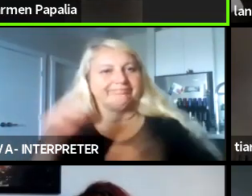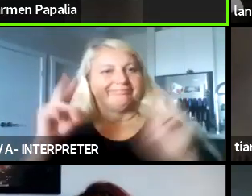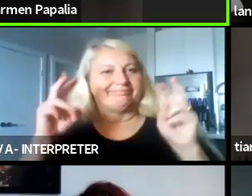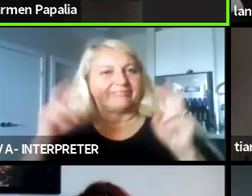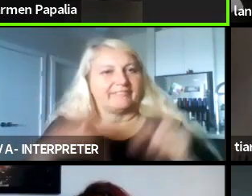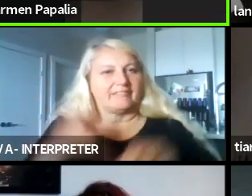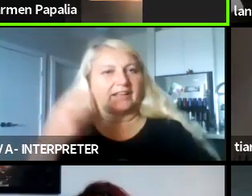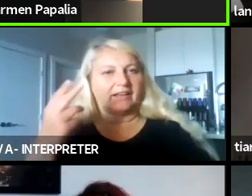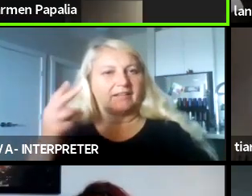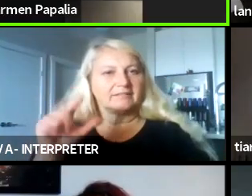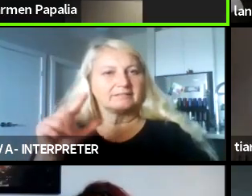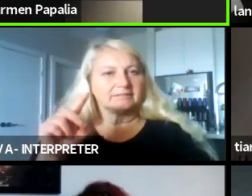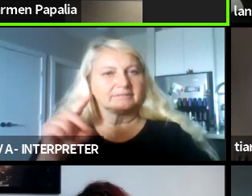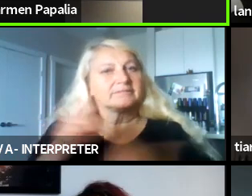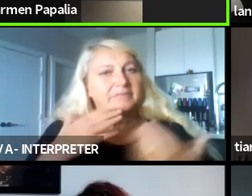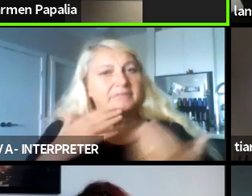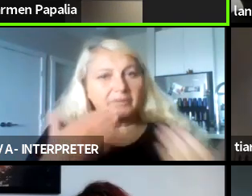Check.